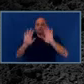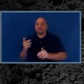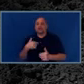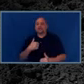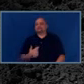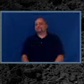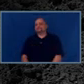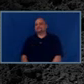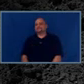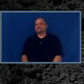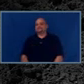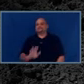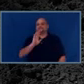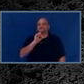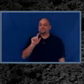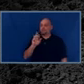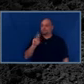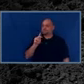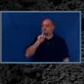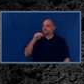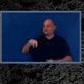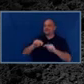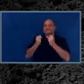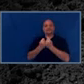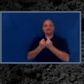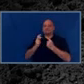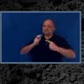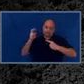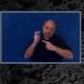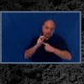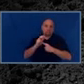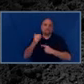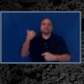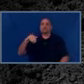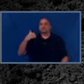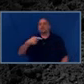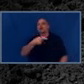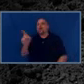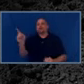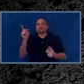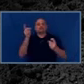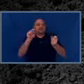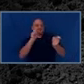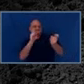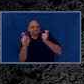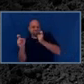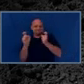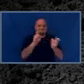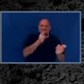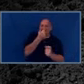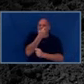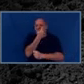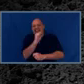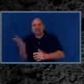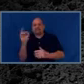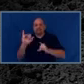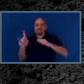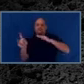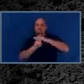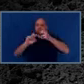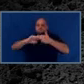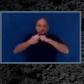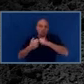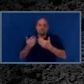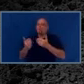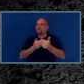Well, this team is second to none, and you guys were adaptable beyond any imaginable scope. So it's worth